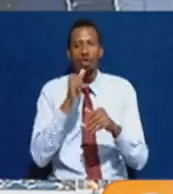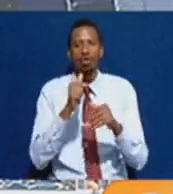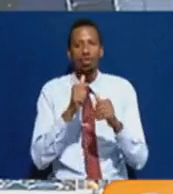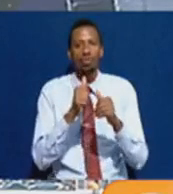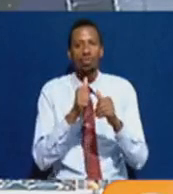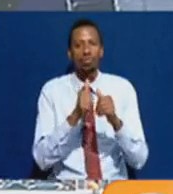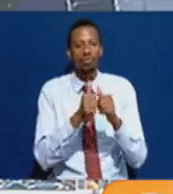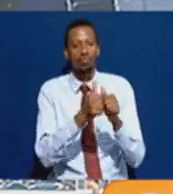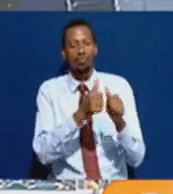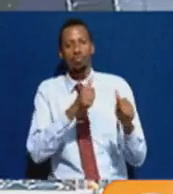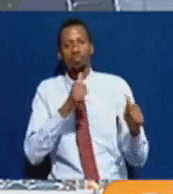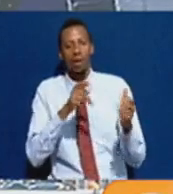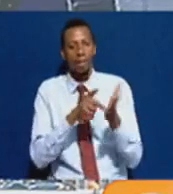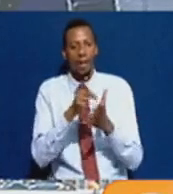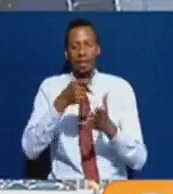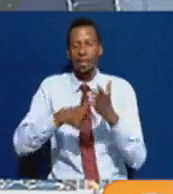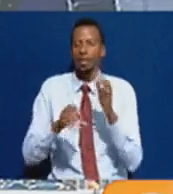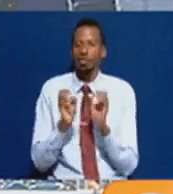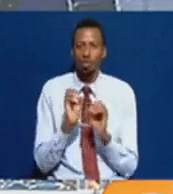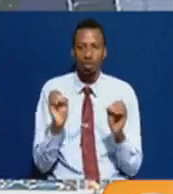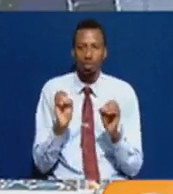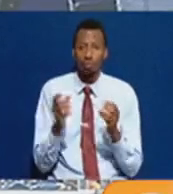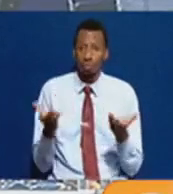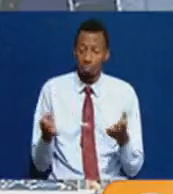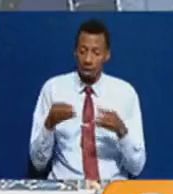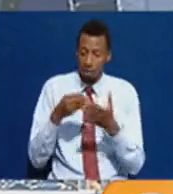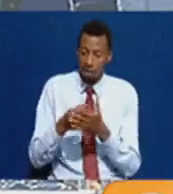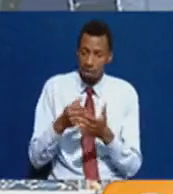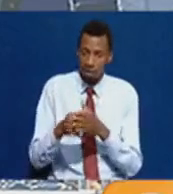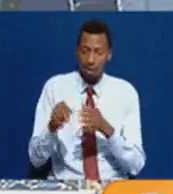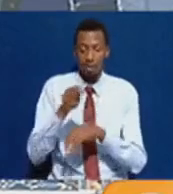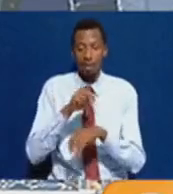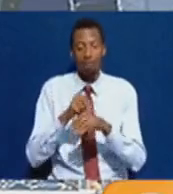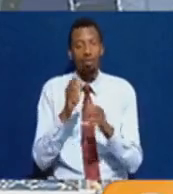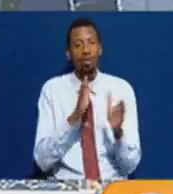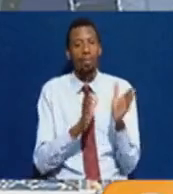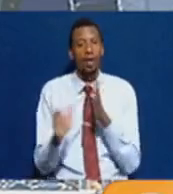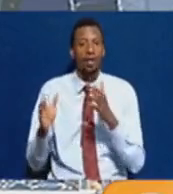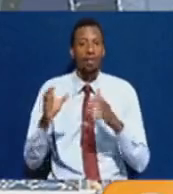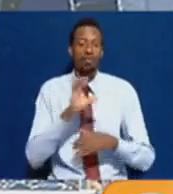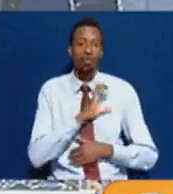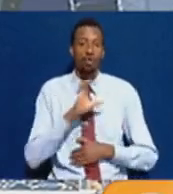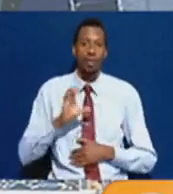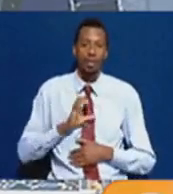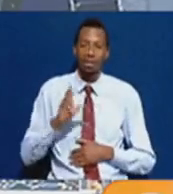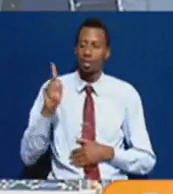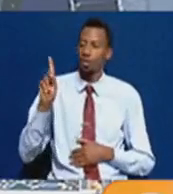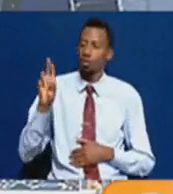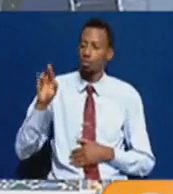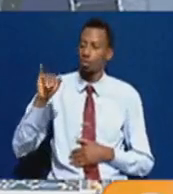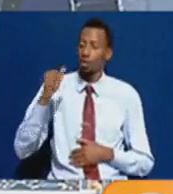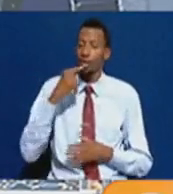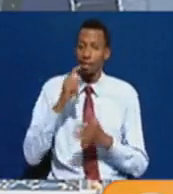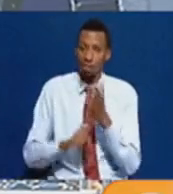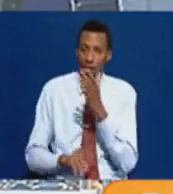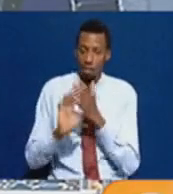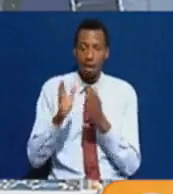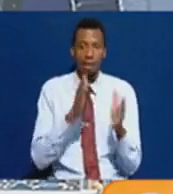As Shemutai Goin reports, Finance and National Planning Committee Chairman Kuria Kimani revealed the committee's plan to review the